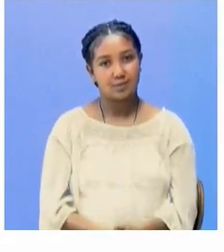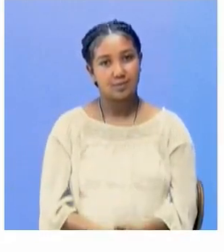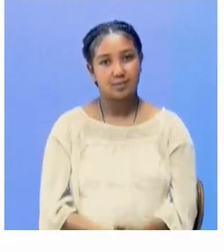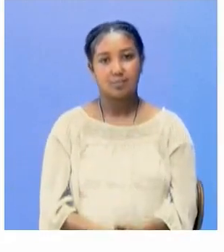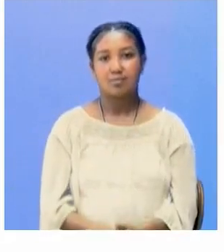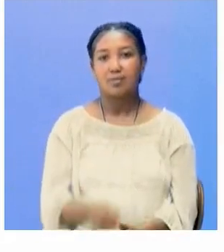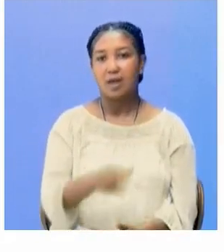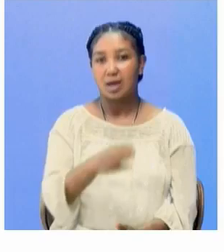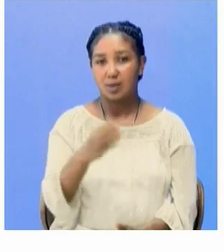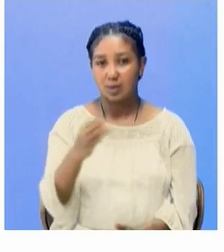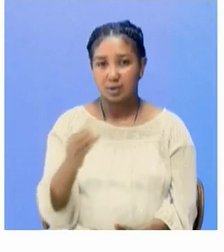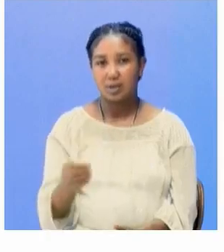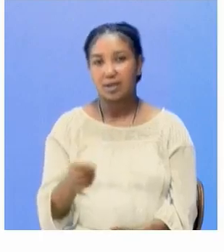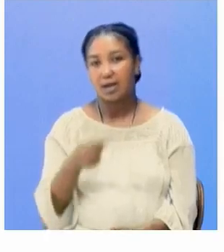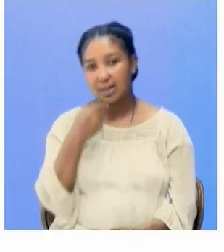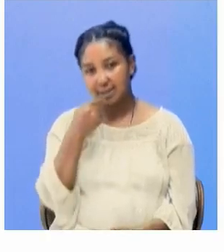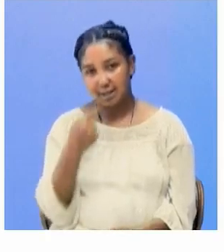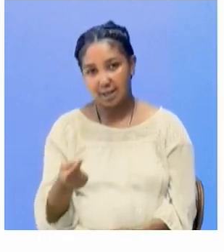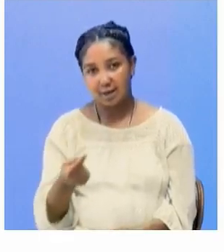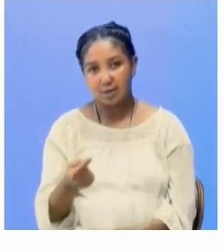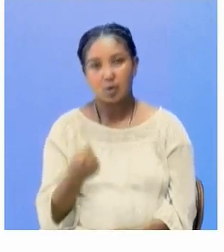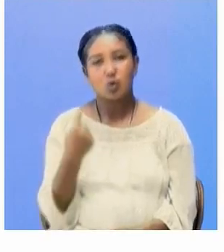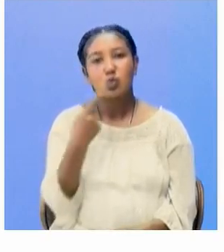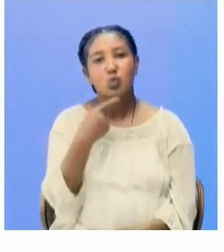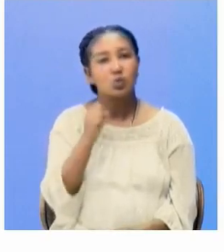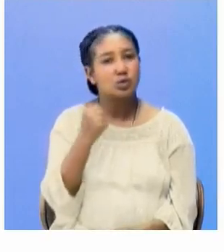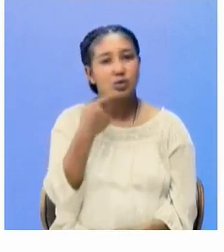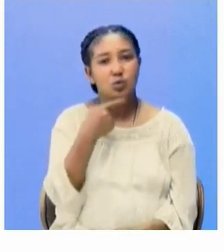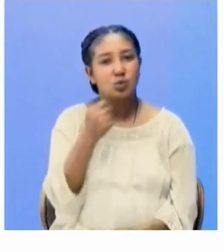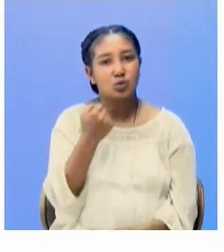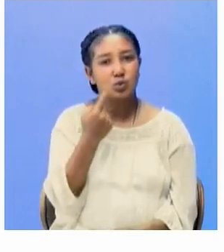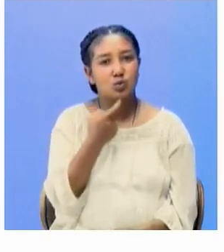And also, maybe we can say here, whose.